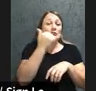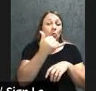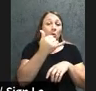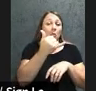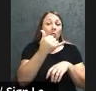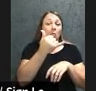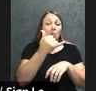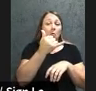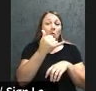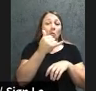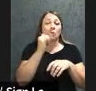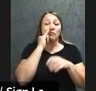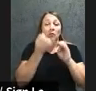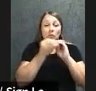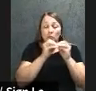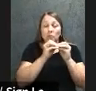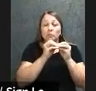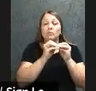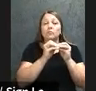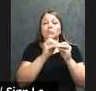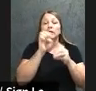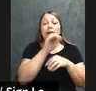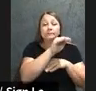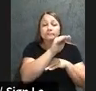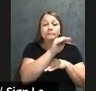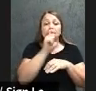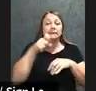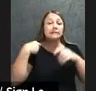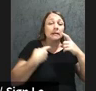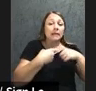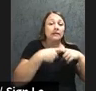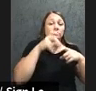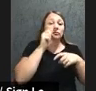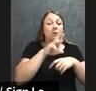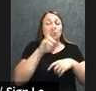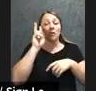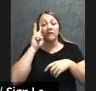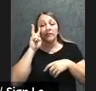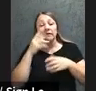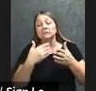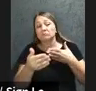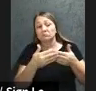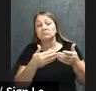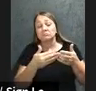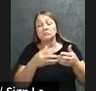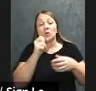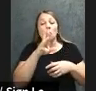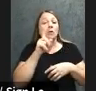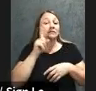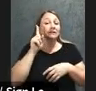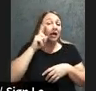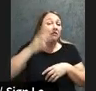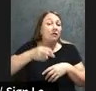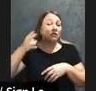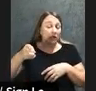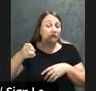and ask for someone to speak Spanish or Vietnamese. Or for callers who are deaf or hard of hearing, you